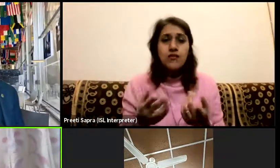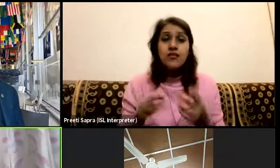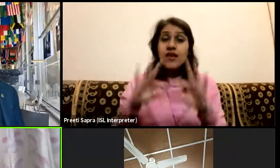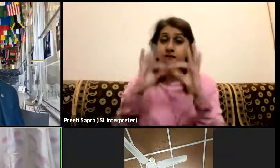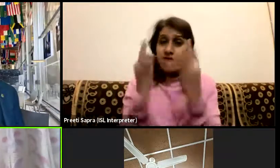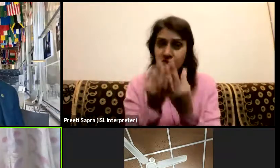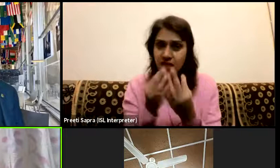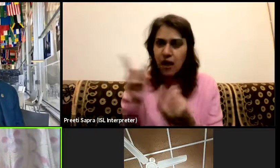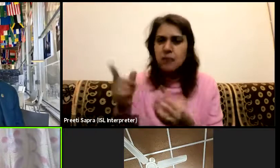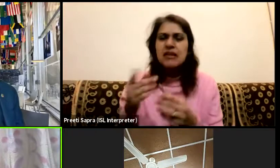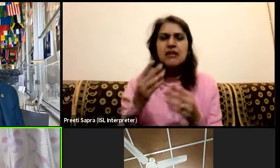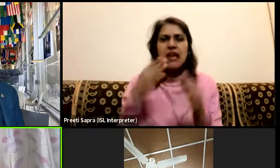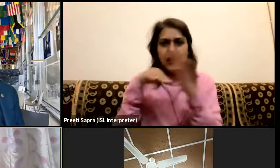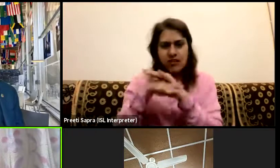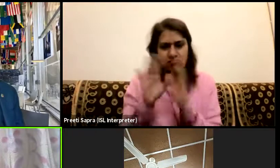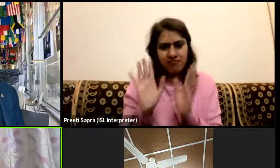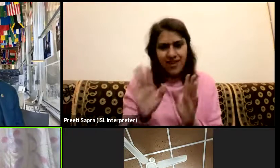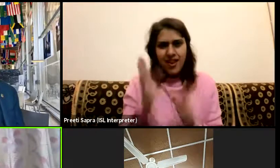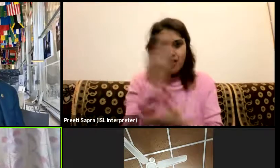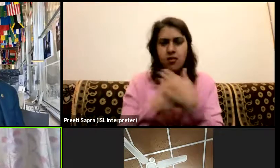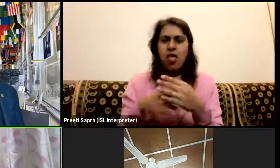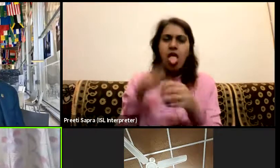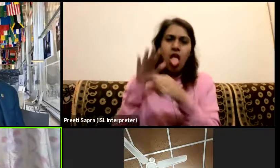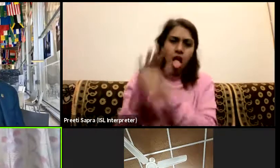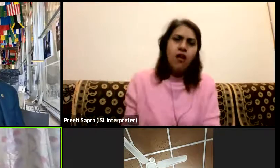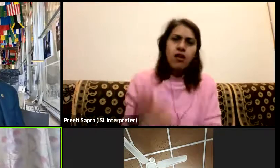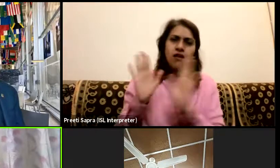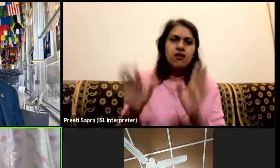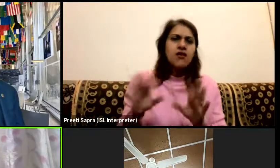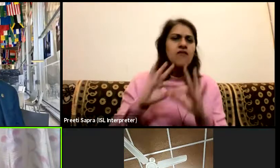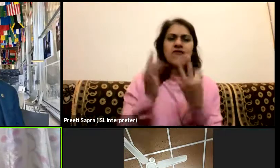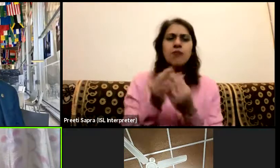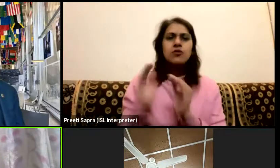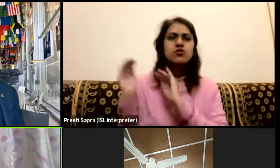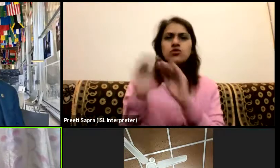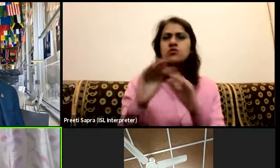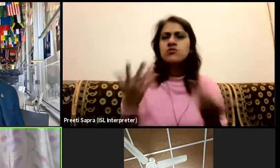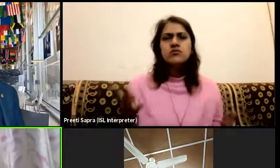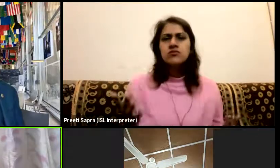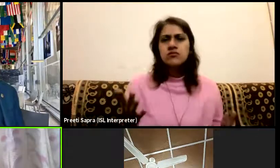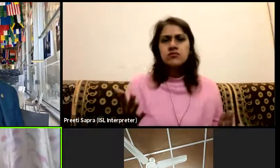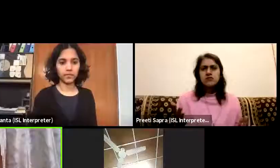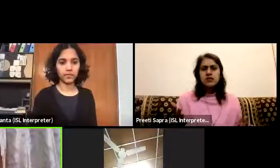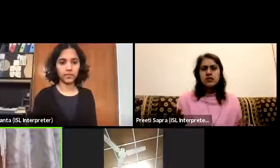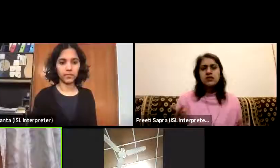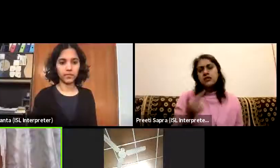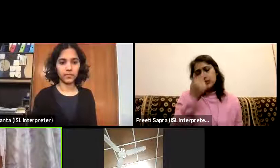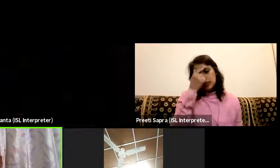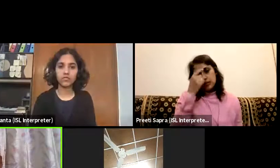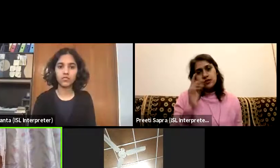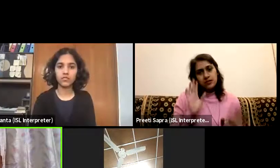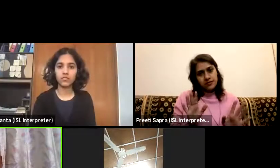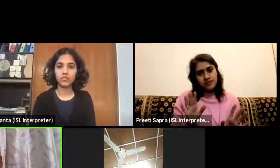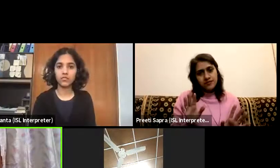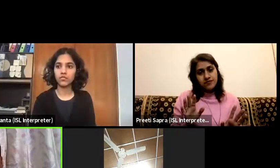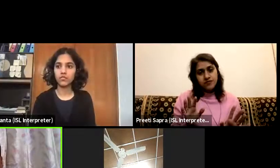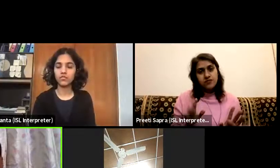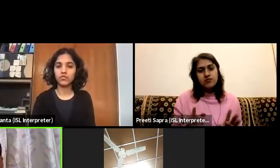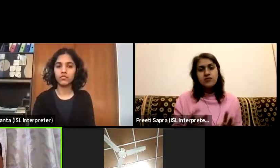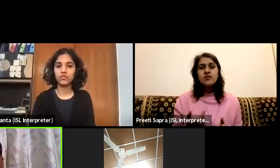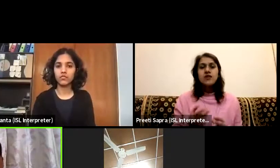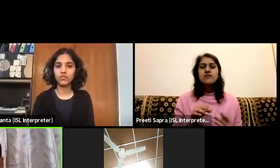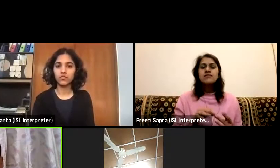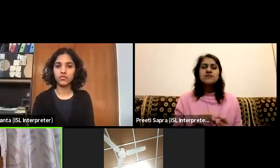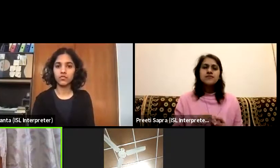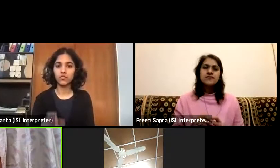times discriminated. There are 4 children. One of them is unfortunately a special child. Resources allocated